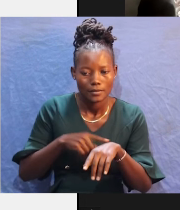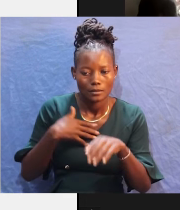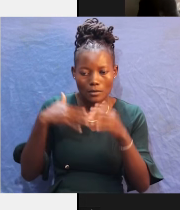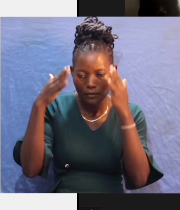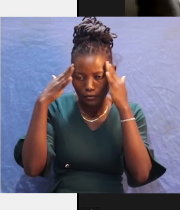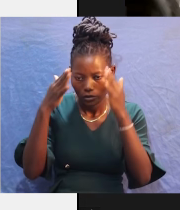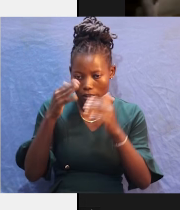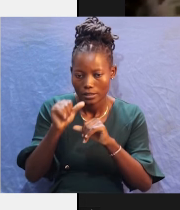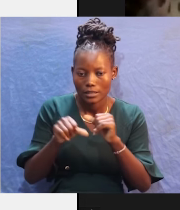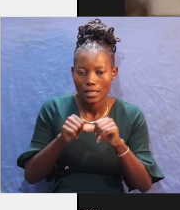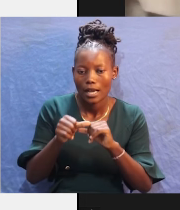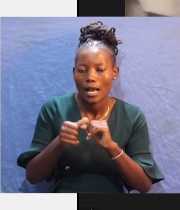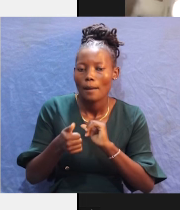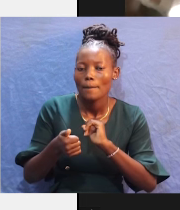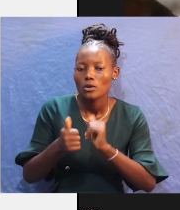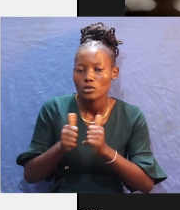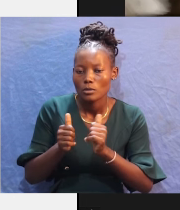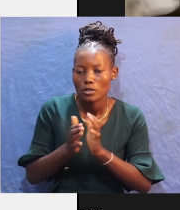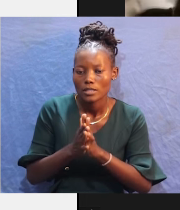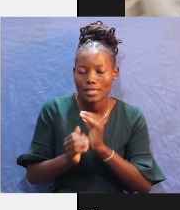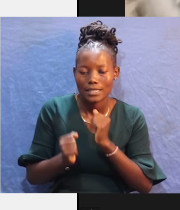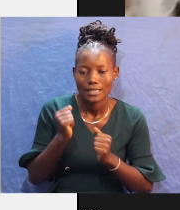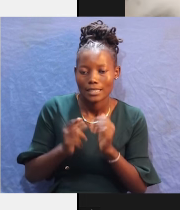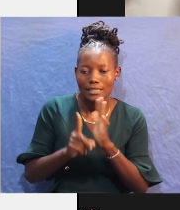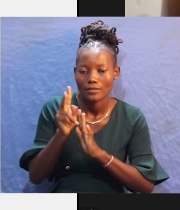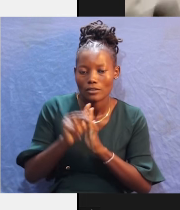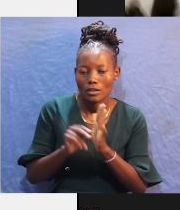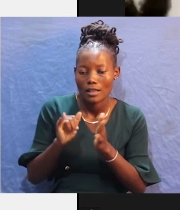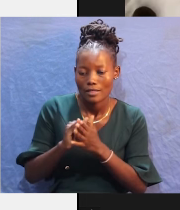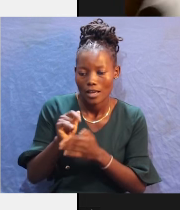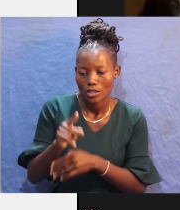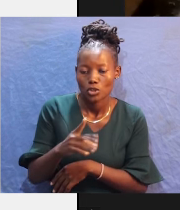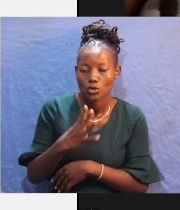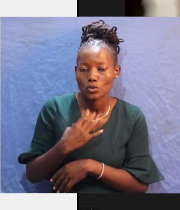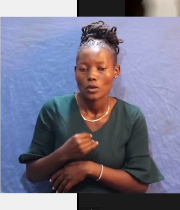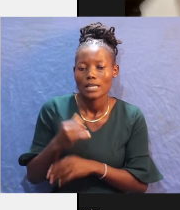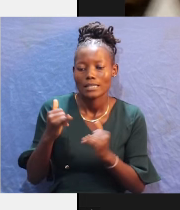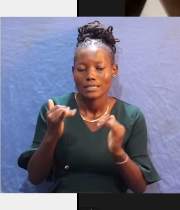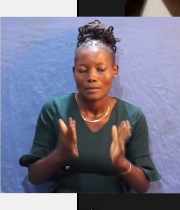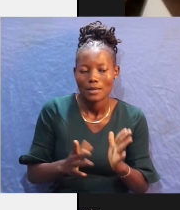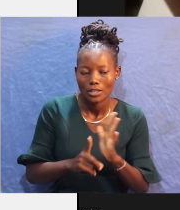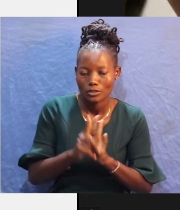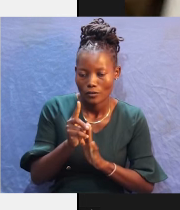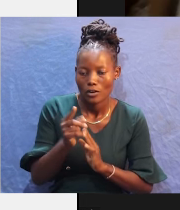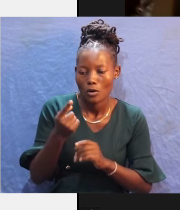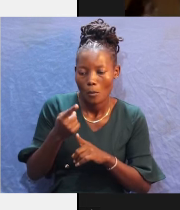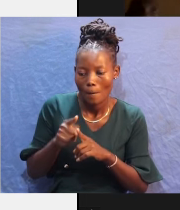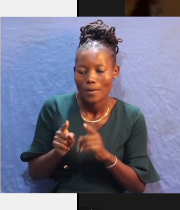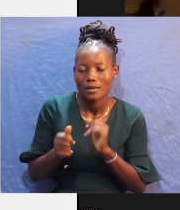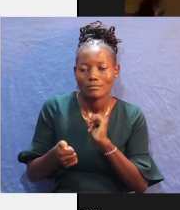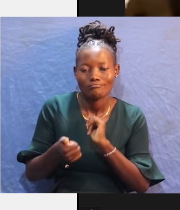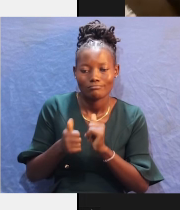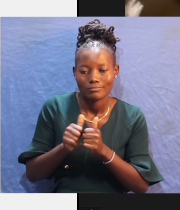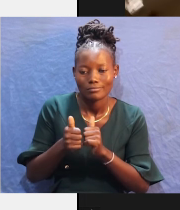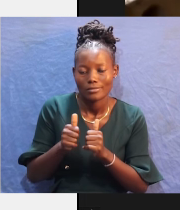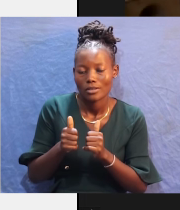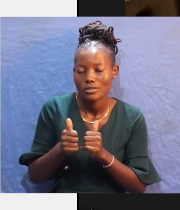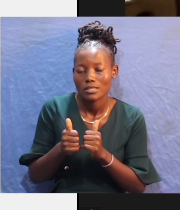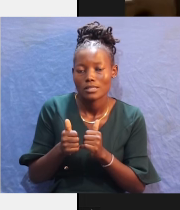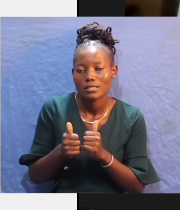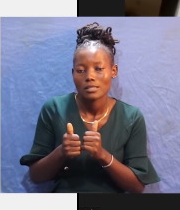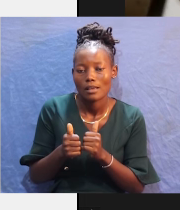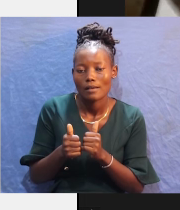when I talk about sports. When I use Sport Plus, I work again